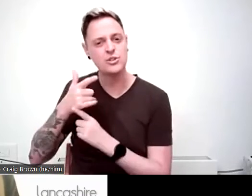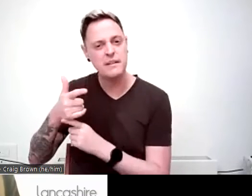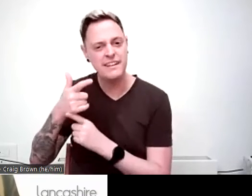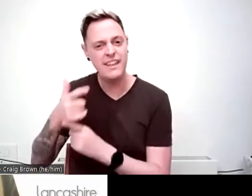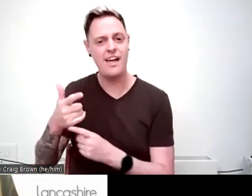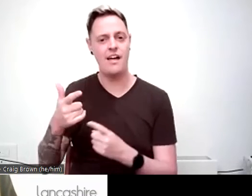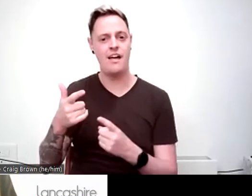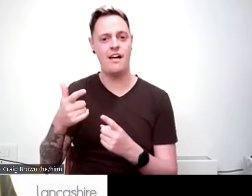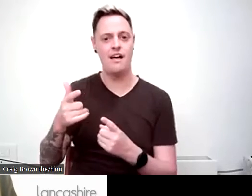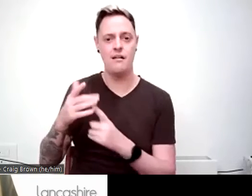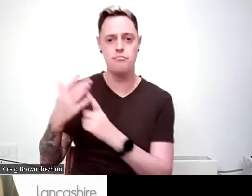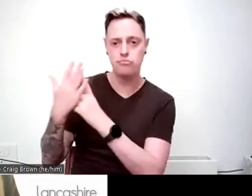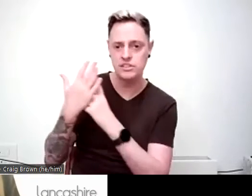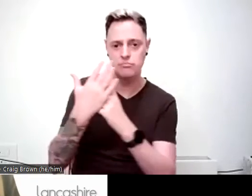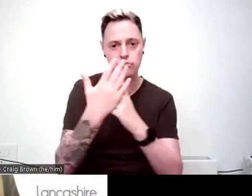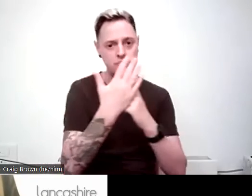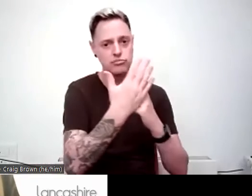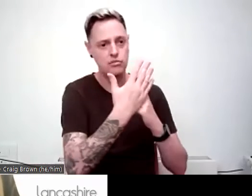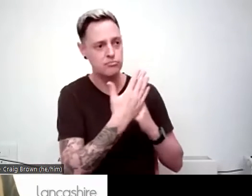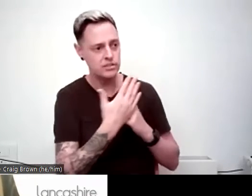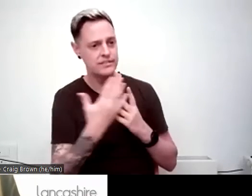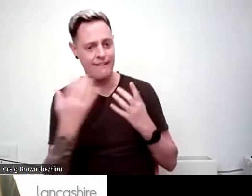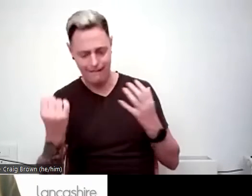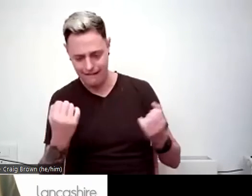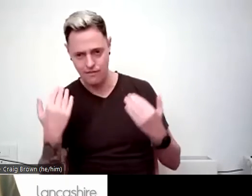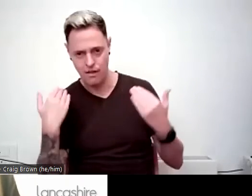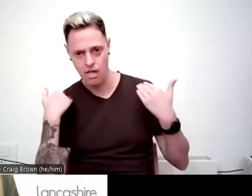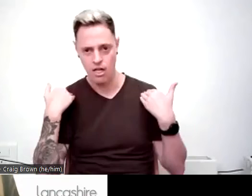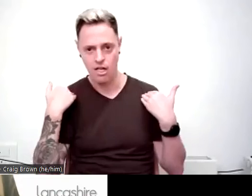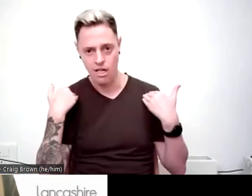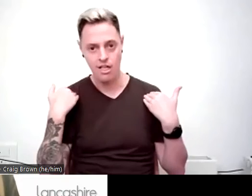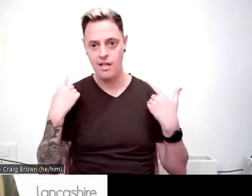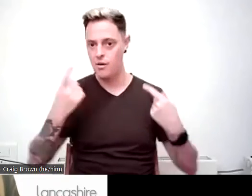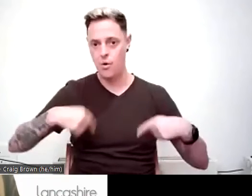these pressures, and you know, we're all skin,